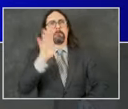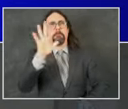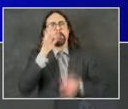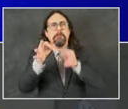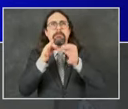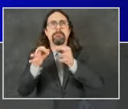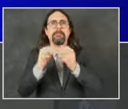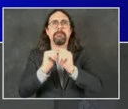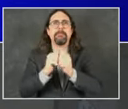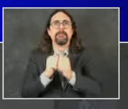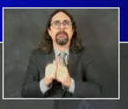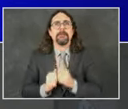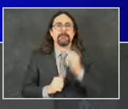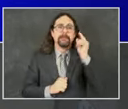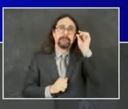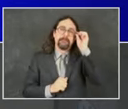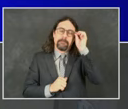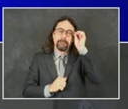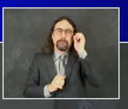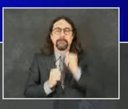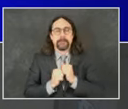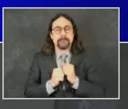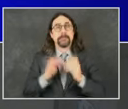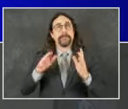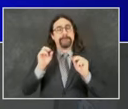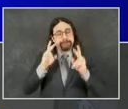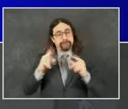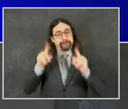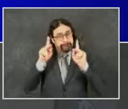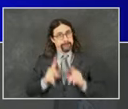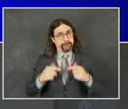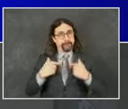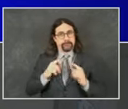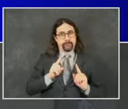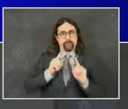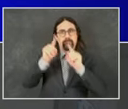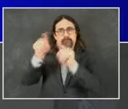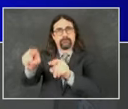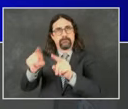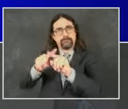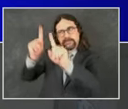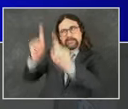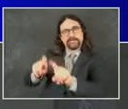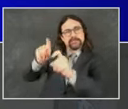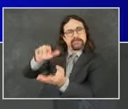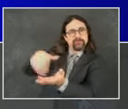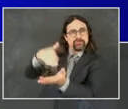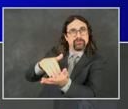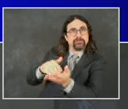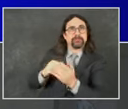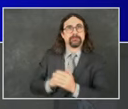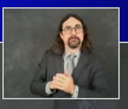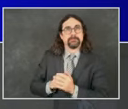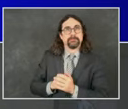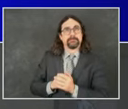all prepared with all the PPEs and then take that very long swab and administer the test, no, this is a